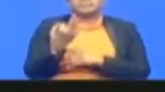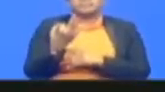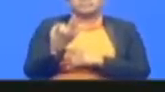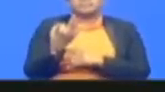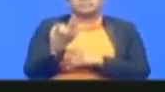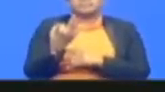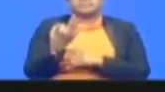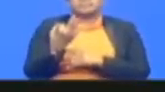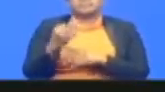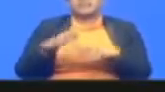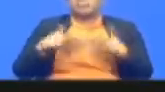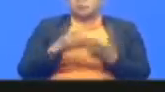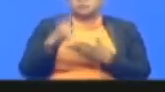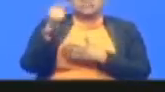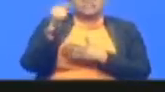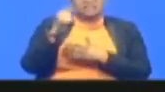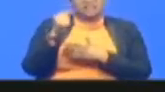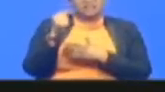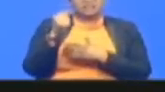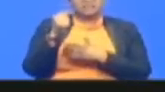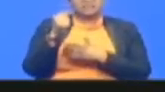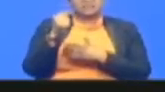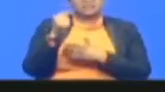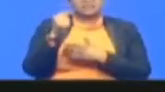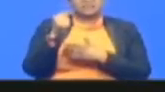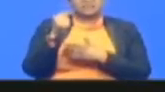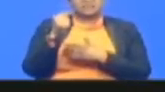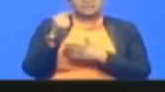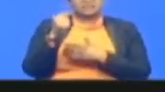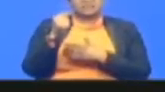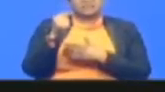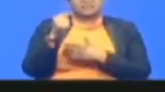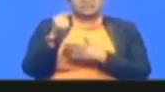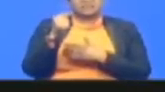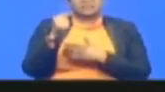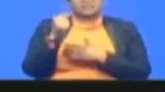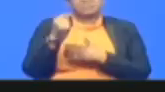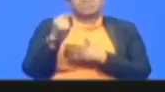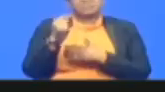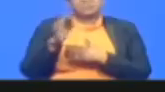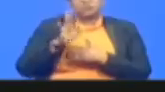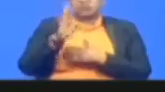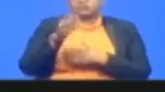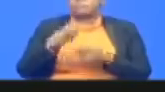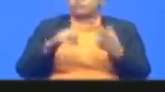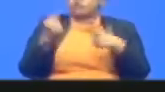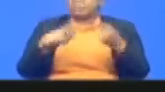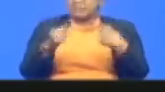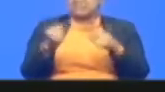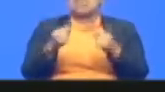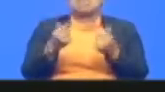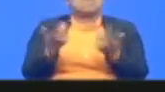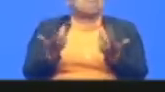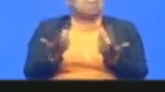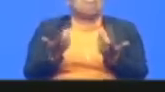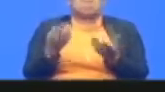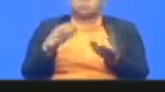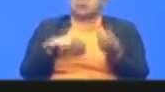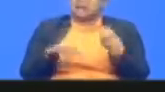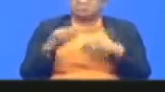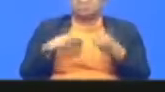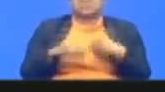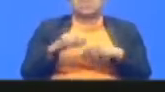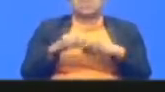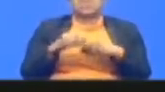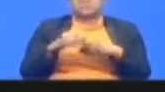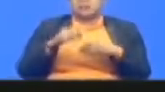ya wale wa nini upande wa procurement ameflout, tukienda upande wa functions